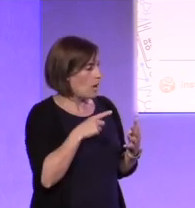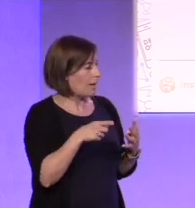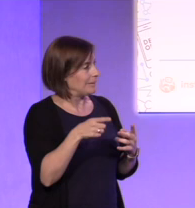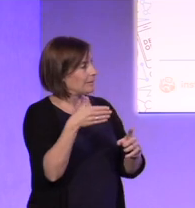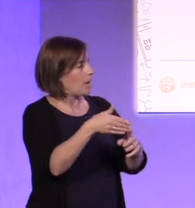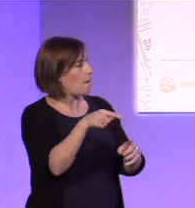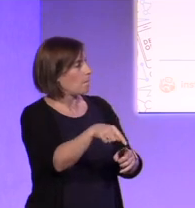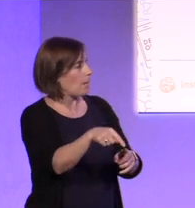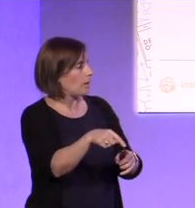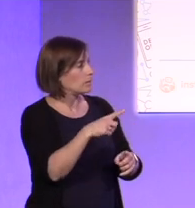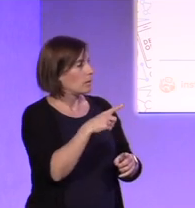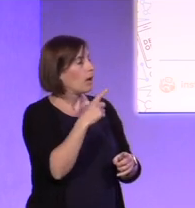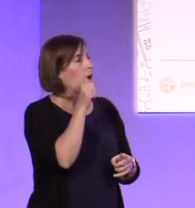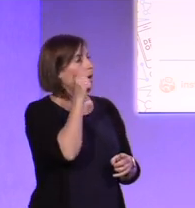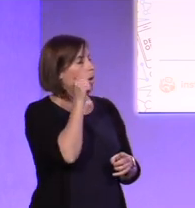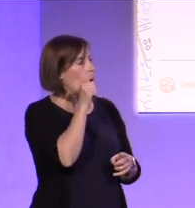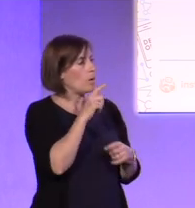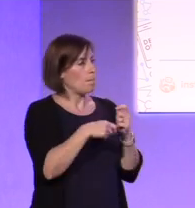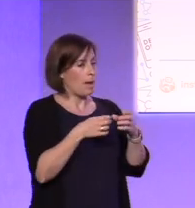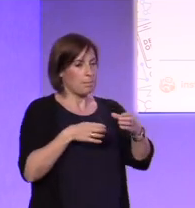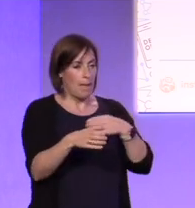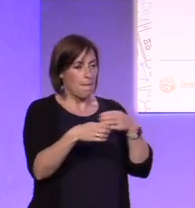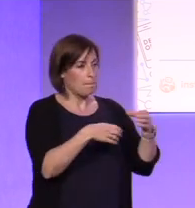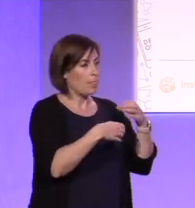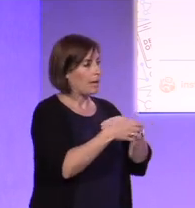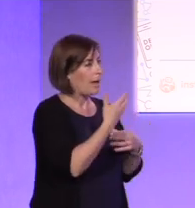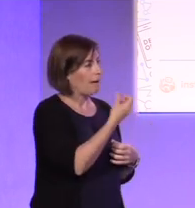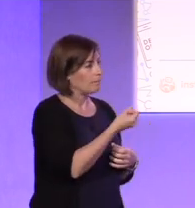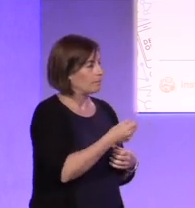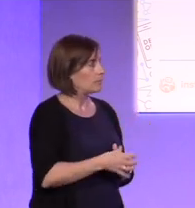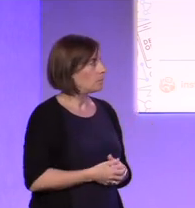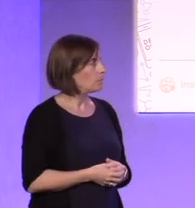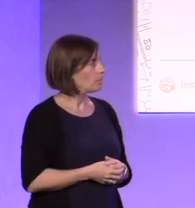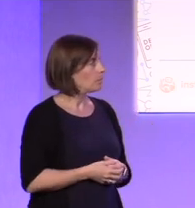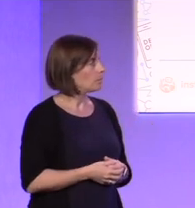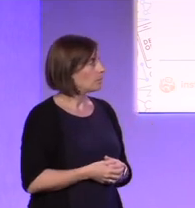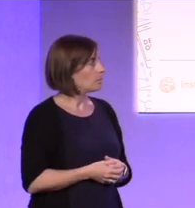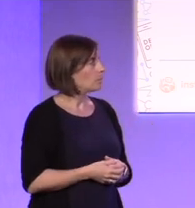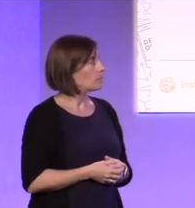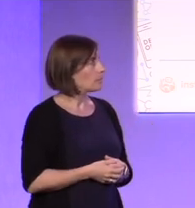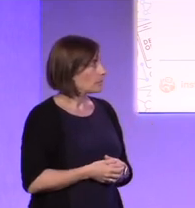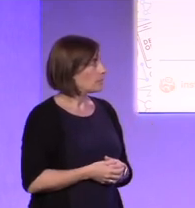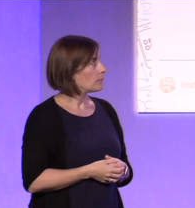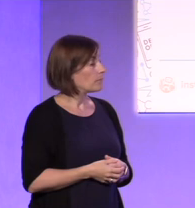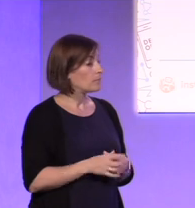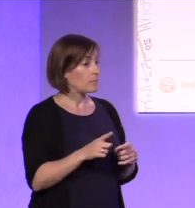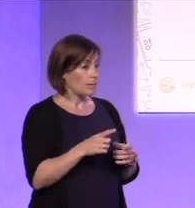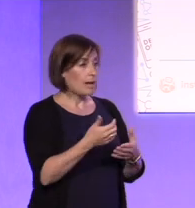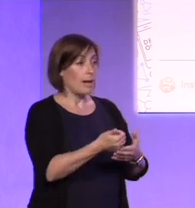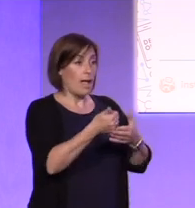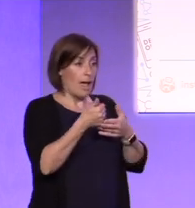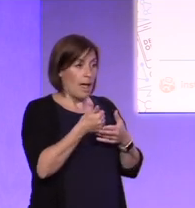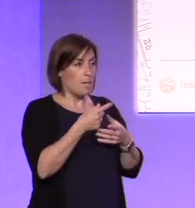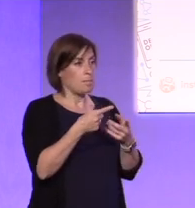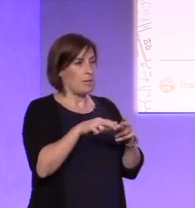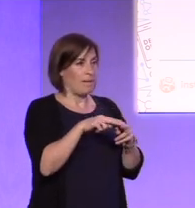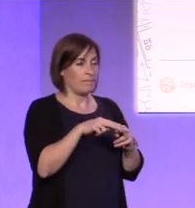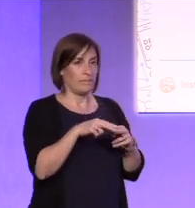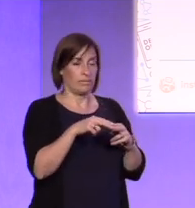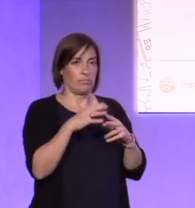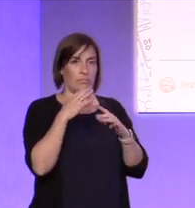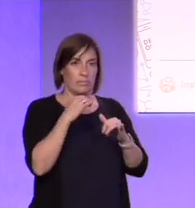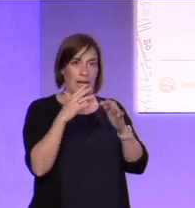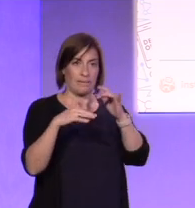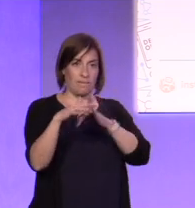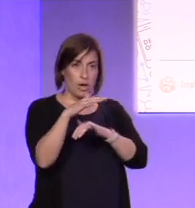to do was to change how we reacted to key events that took place. Now, it used to be the case that when our test environment went down as part of our